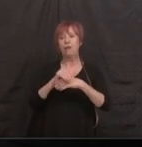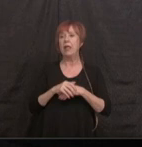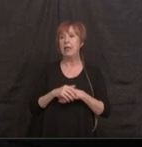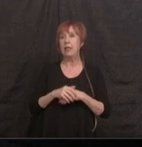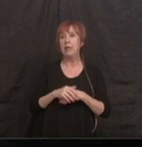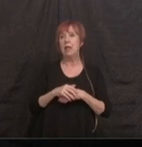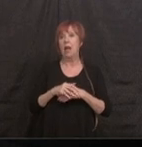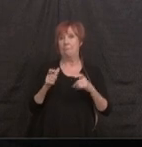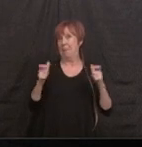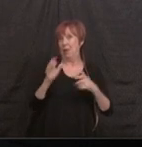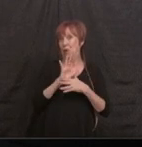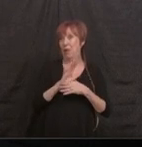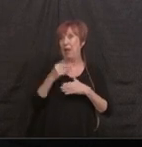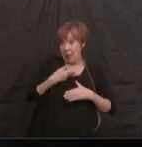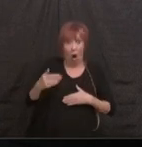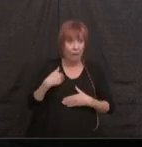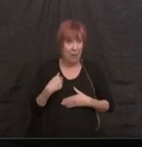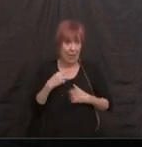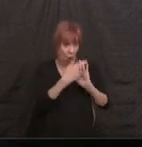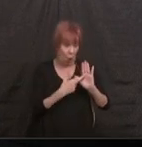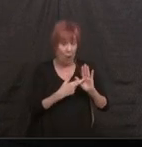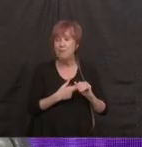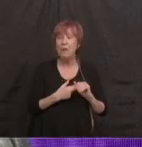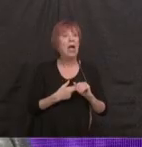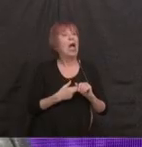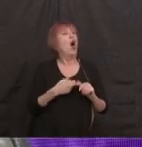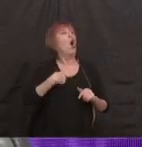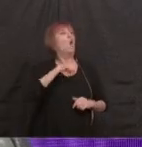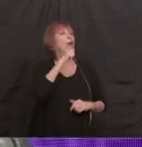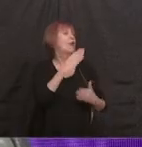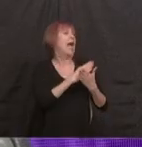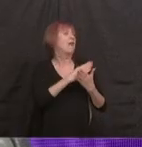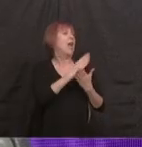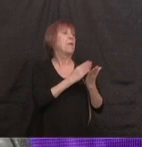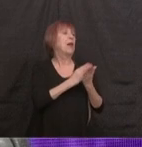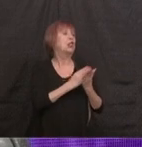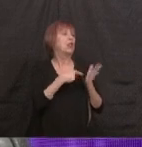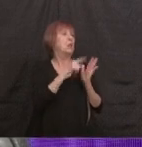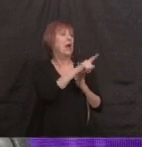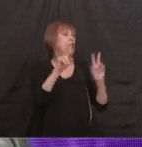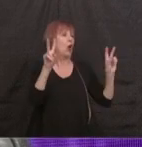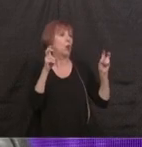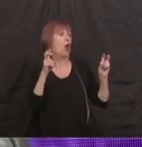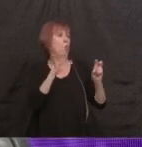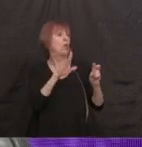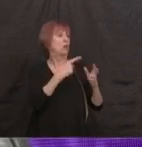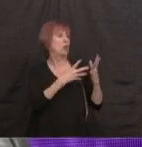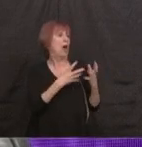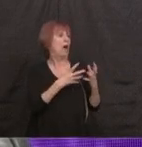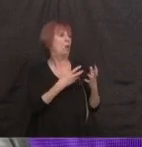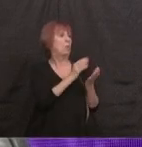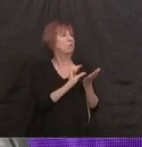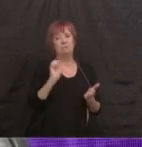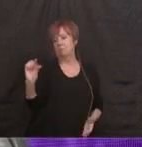bigger movie and I'd be offered a part in it and they'd say, we don't have the budget to pay you your quote. You're just going to get this, like,